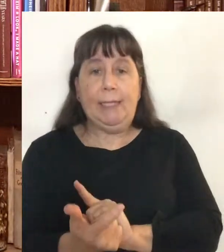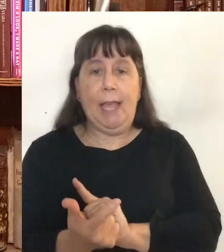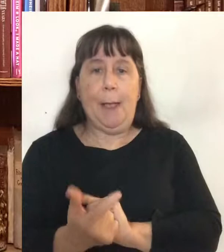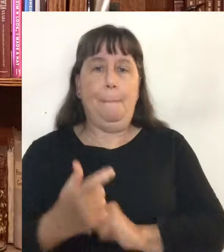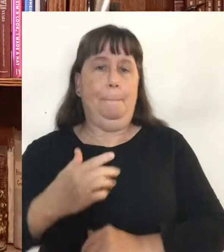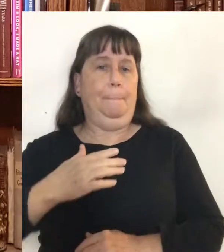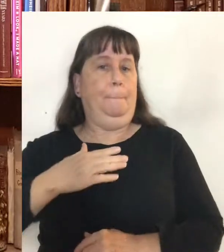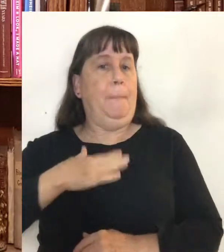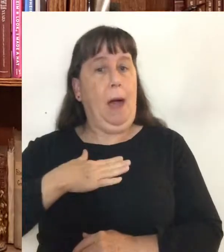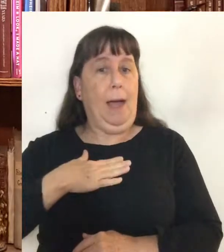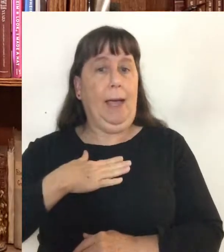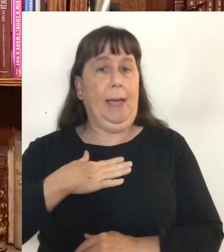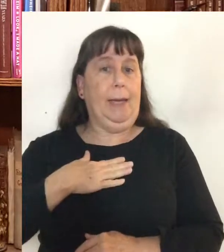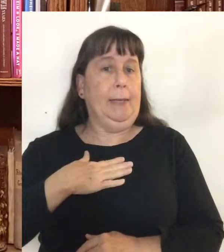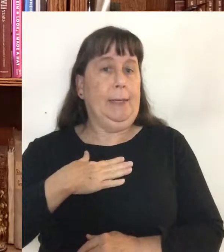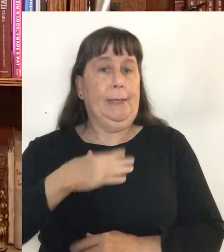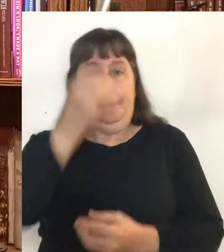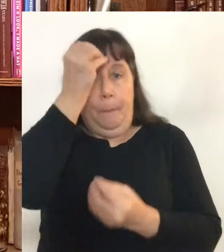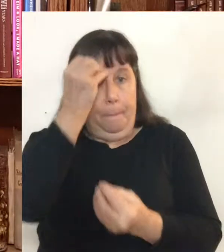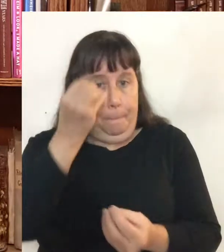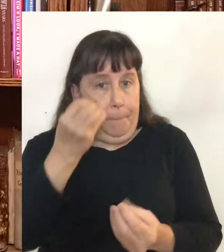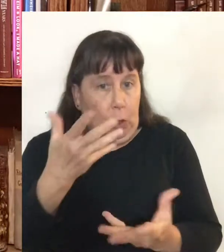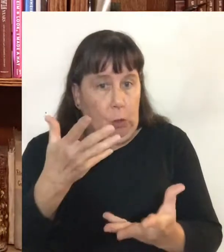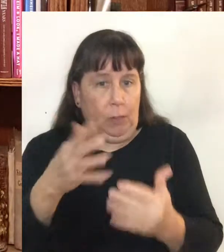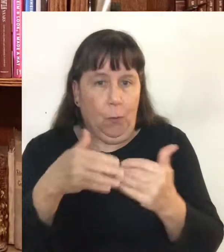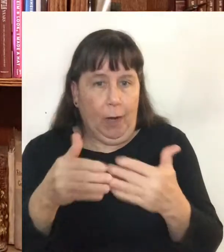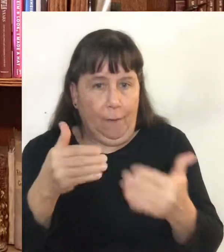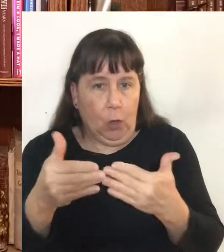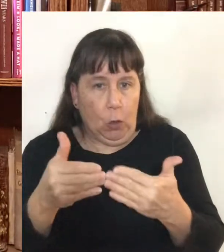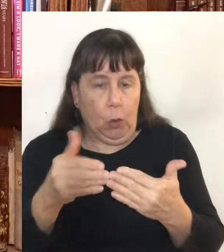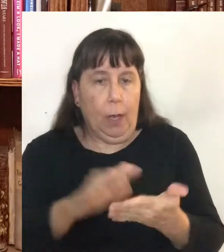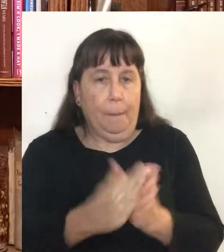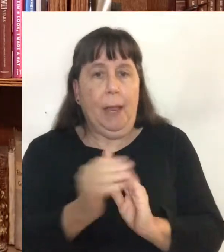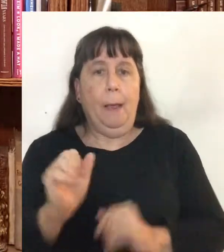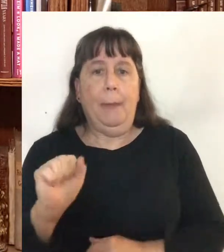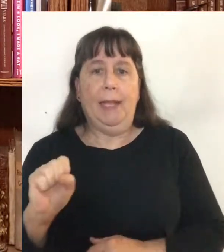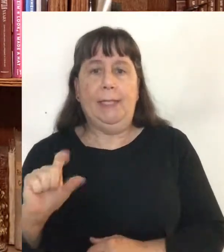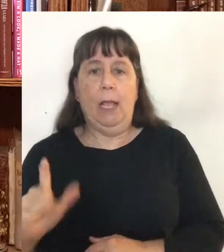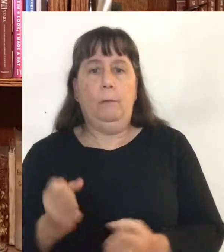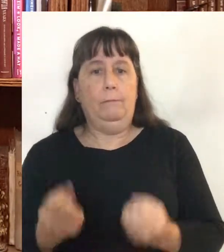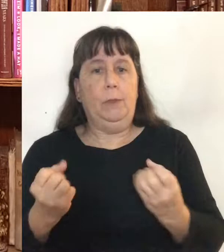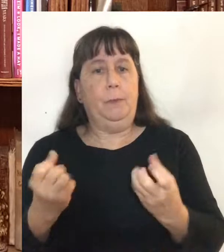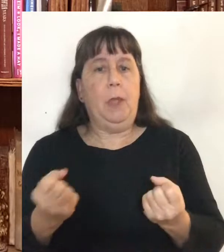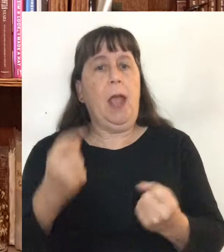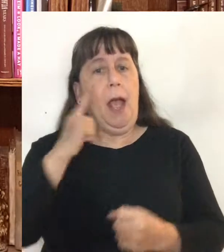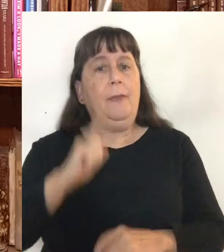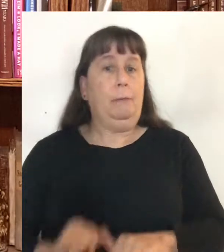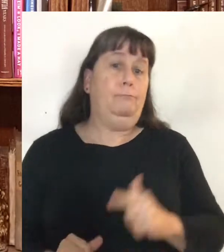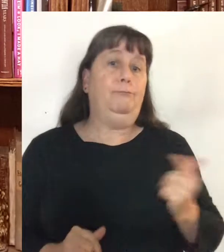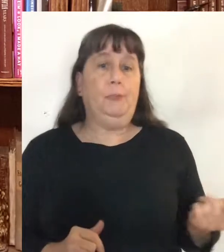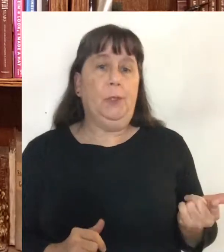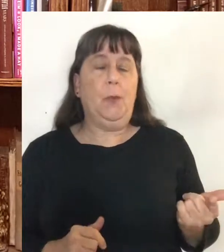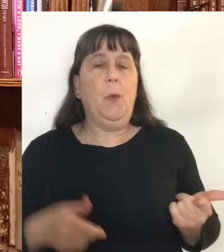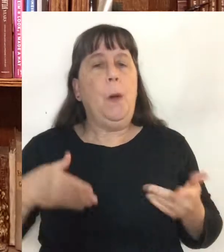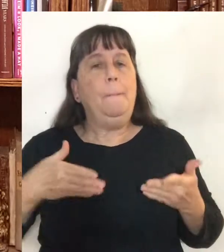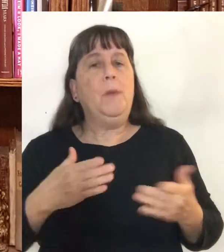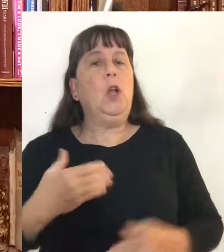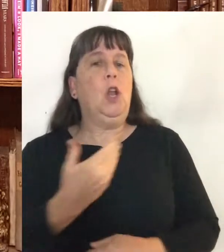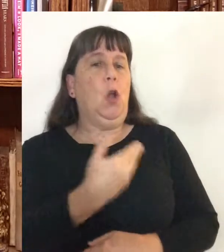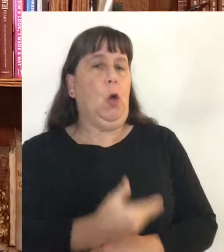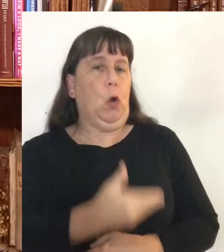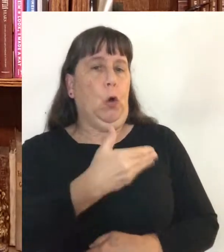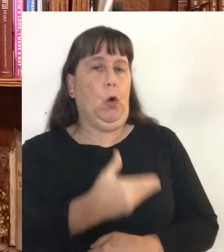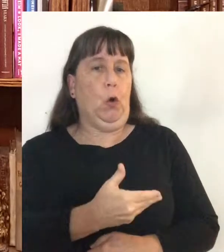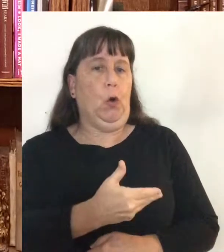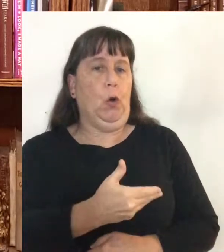to translate my pearls of whatever into American Sign Language. And I think turnabout is fair play, so